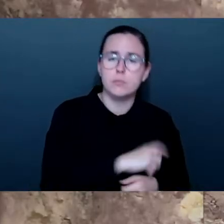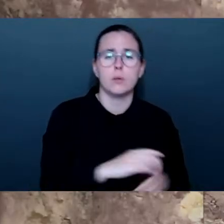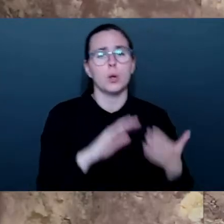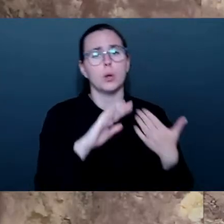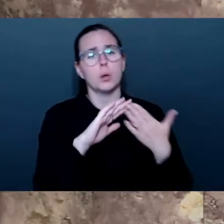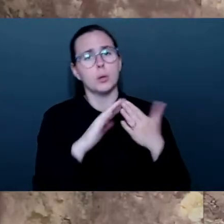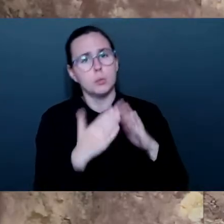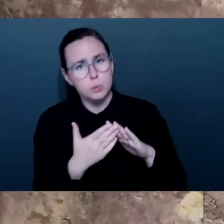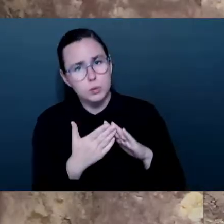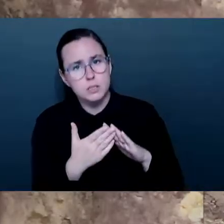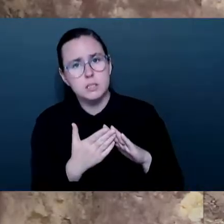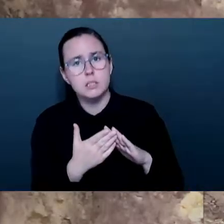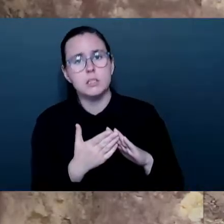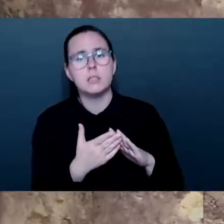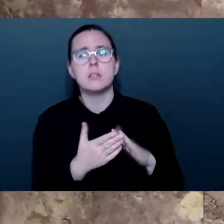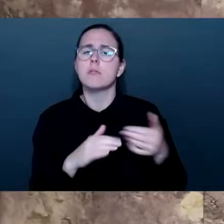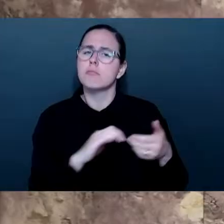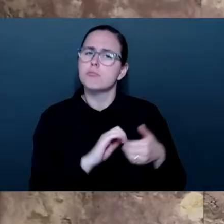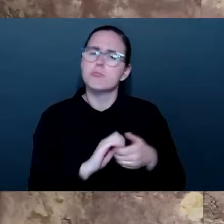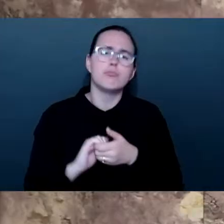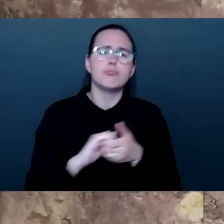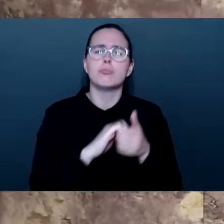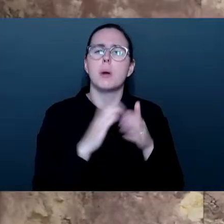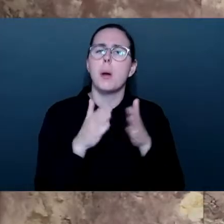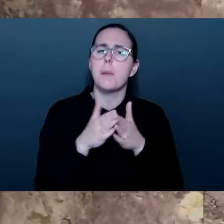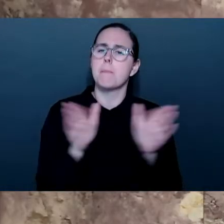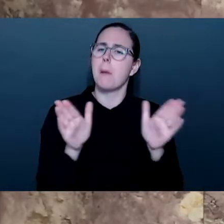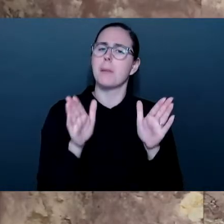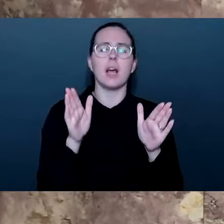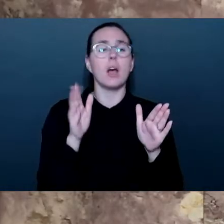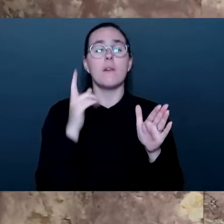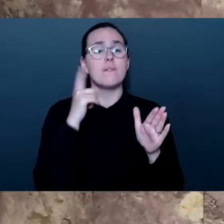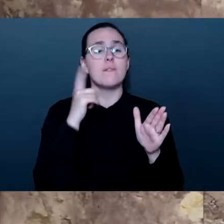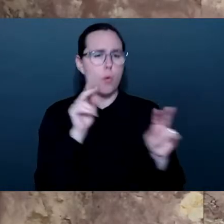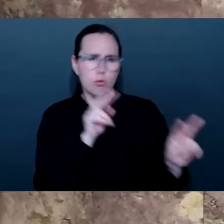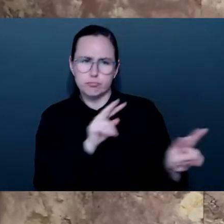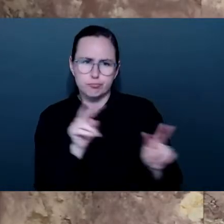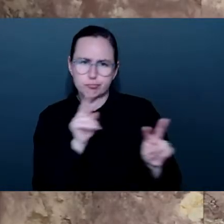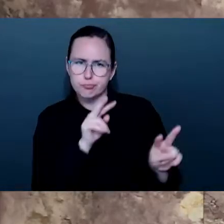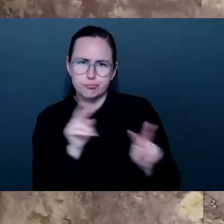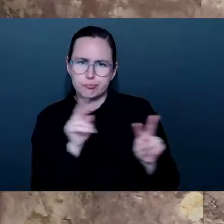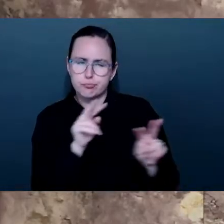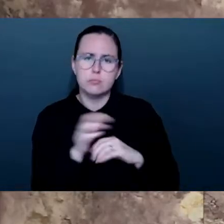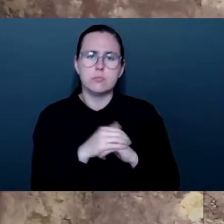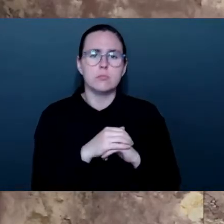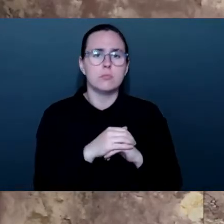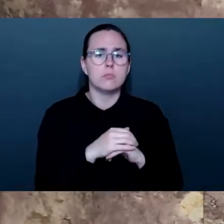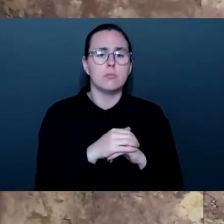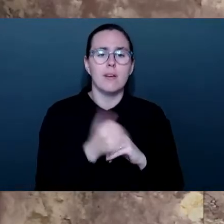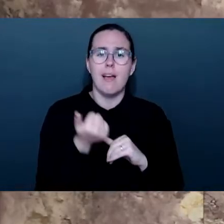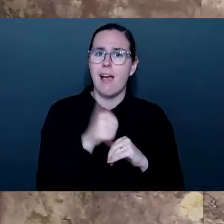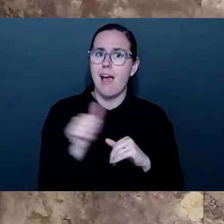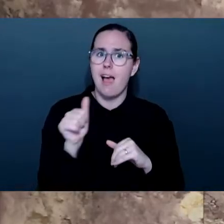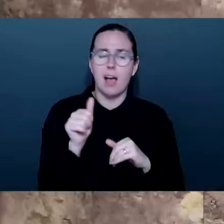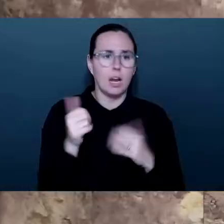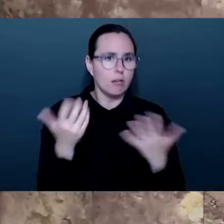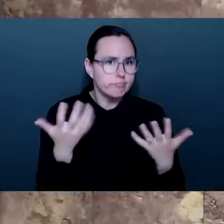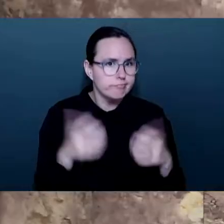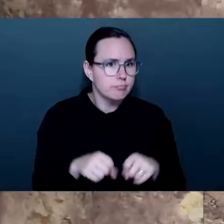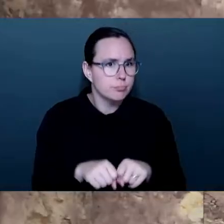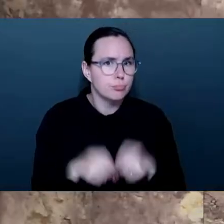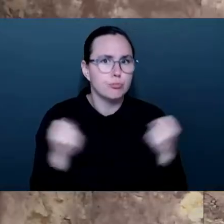individuals. And any breach of court-ordered conditions can result in charges and possibly time in